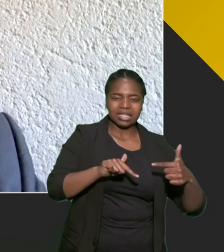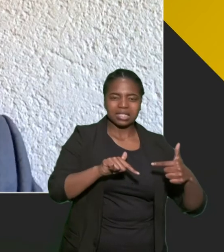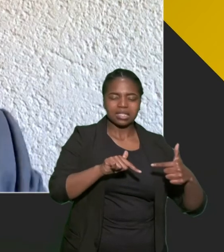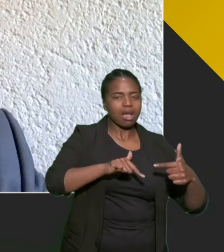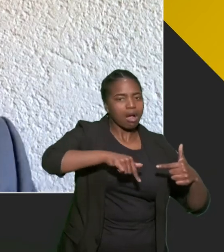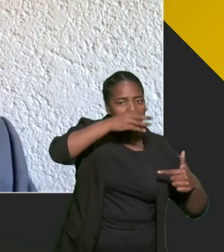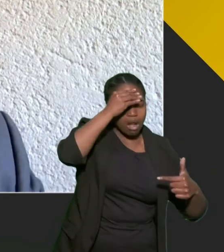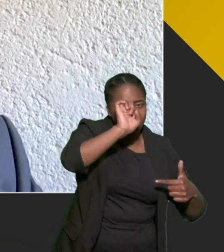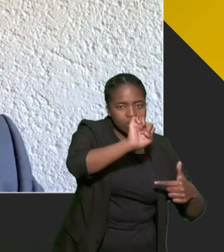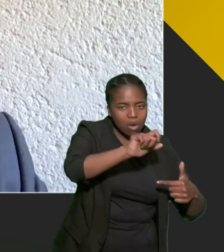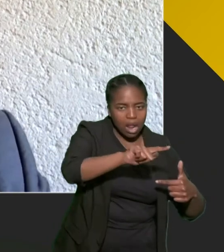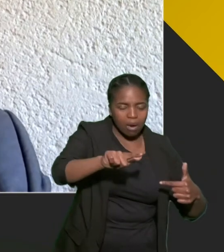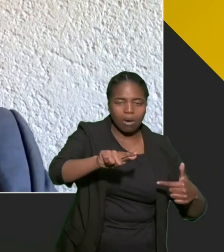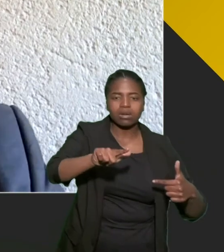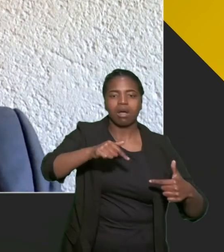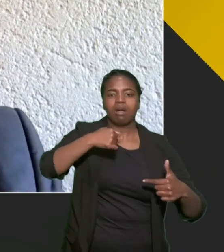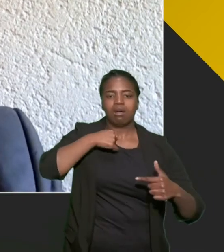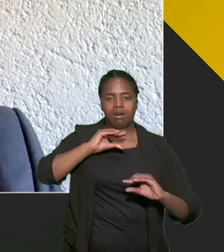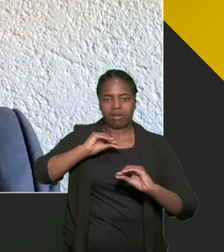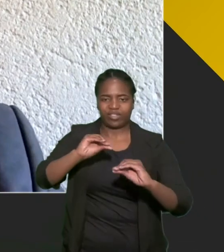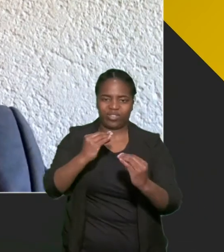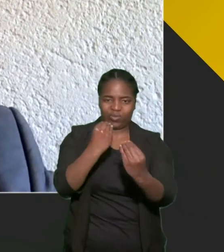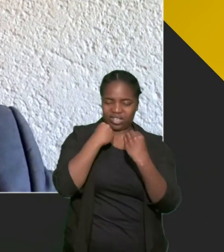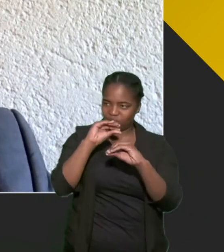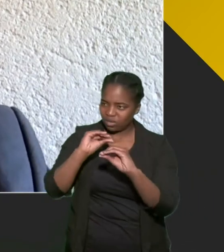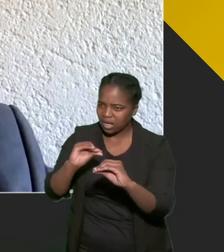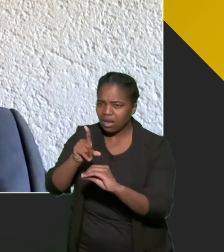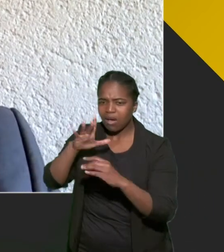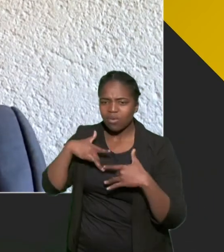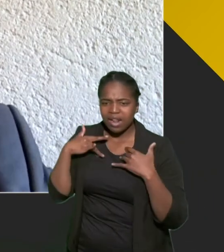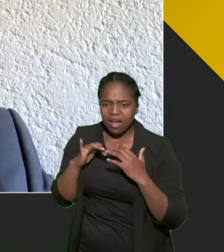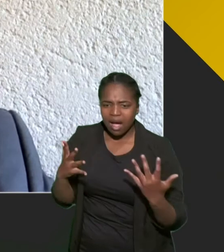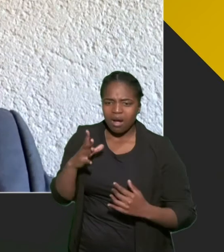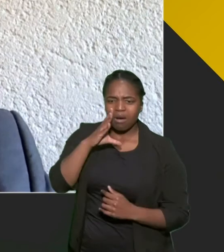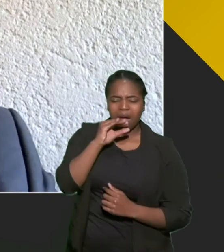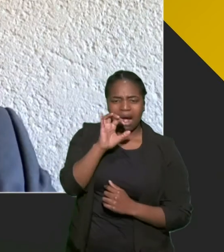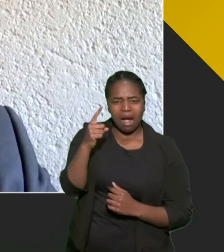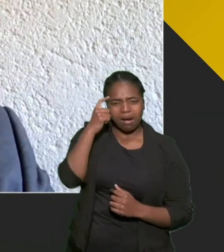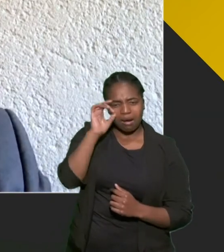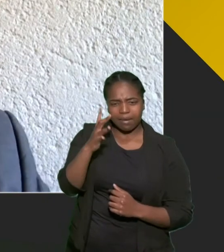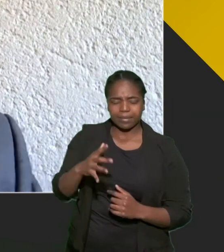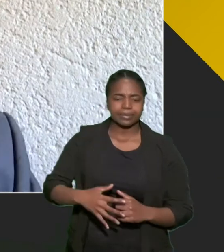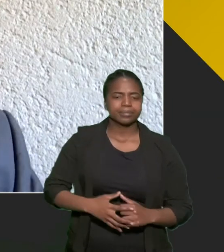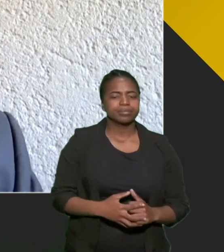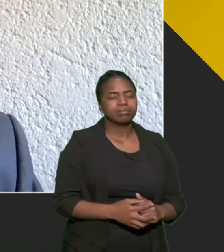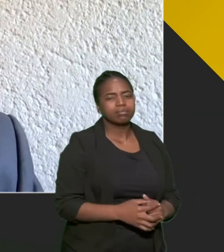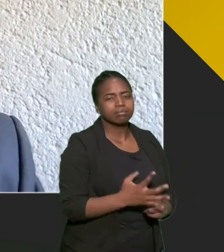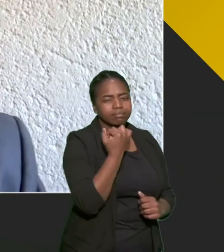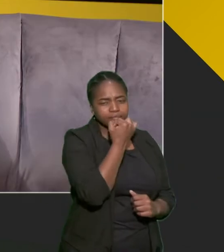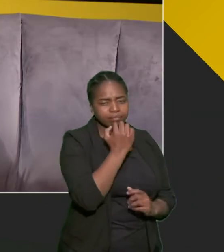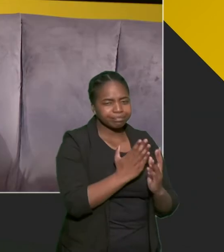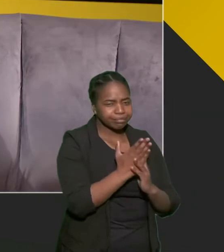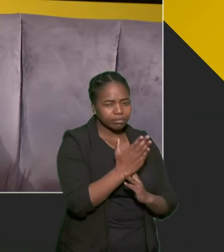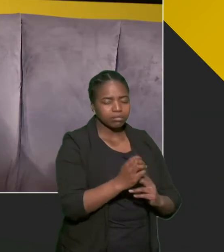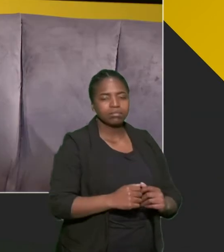ukuthi sifunde indimi zabantu bese sibona ukuthi abantu baphila kanjani, bakhuluma kanjani, bacabanga kanjani. Jamie, ngixolise